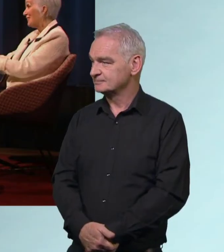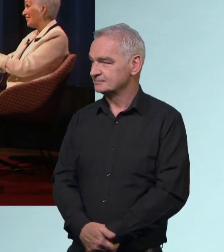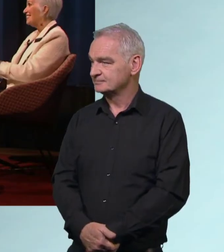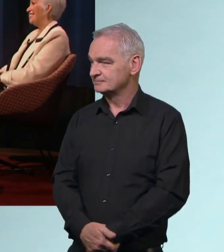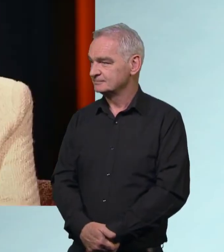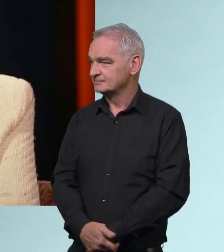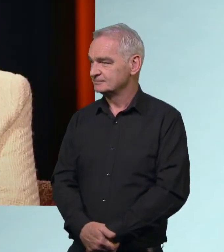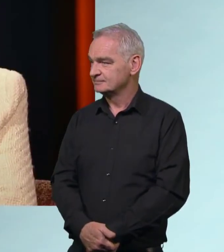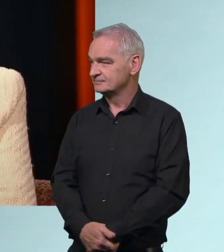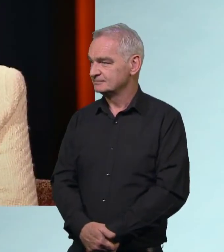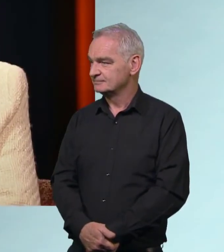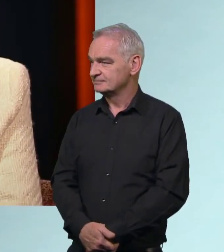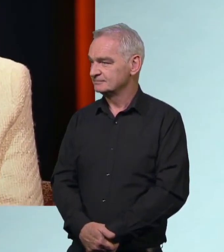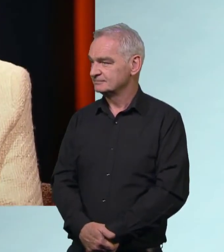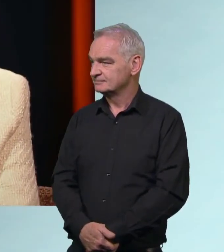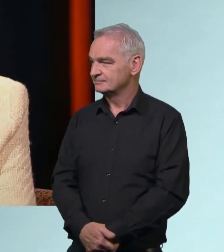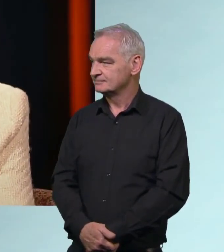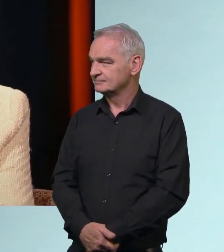You're okay.